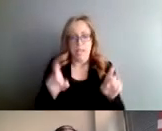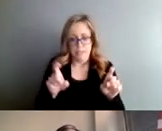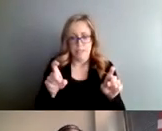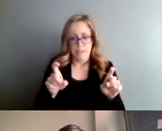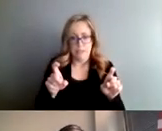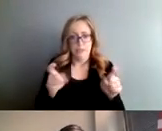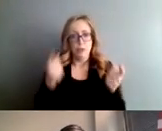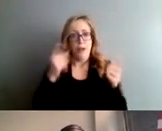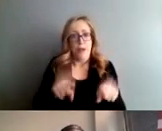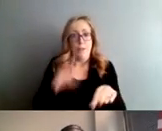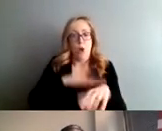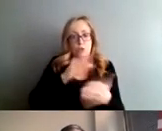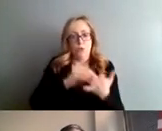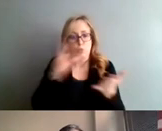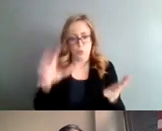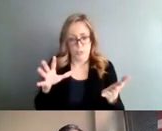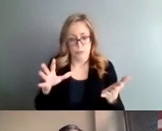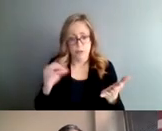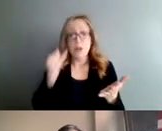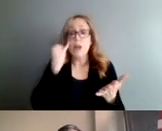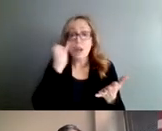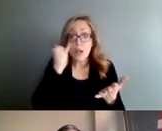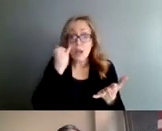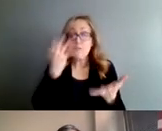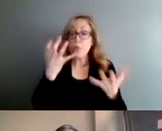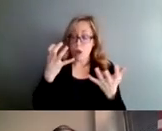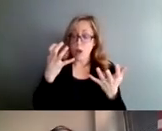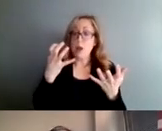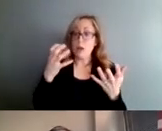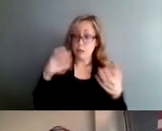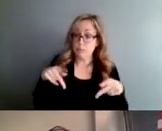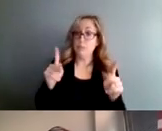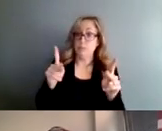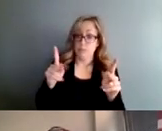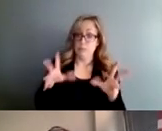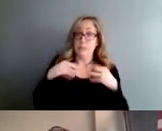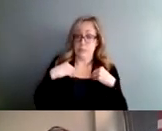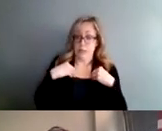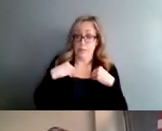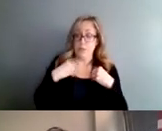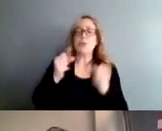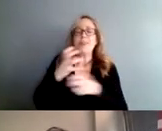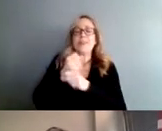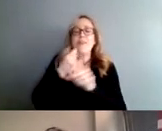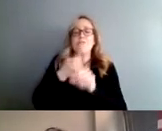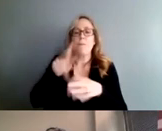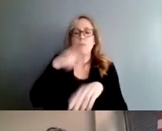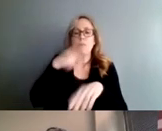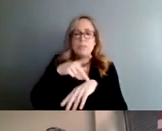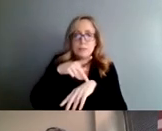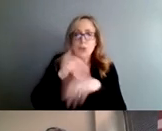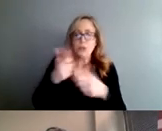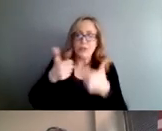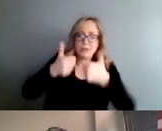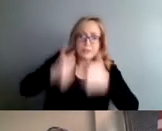student. If you wanted to consent, you can obtain that from the principal, even text the